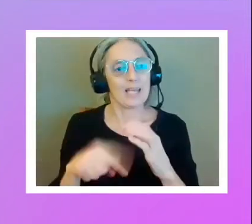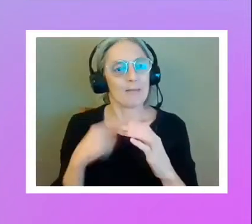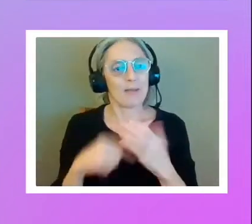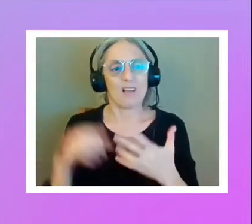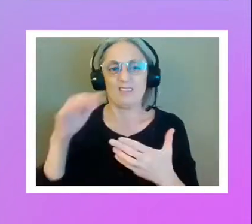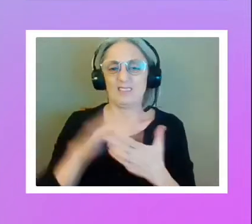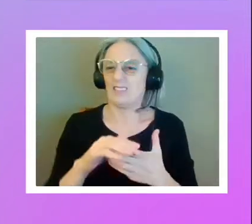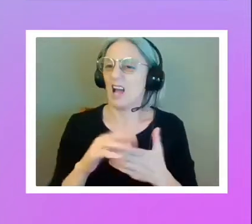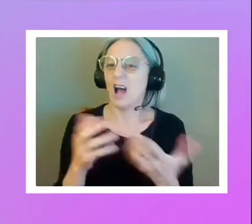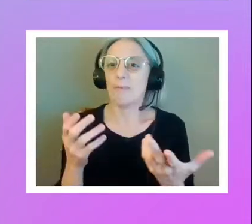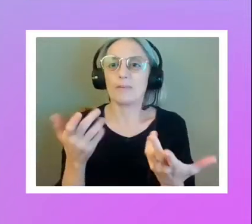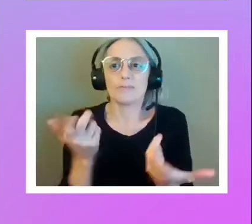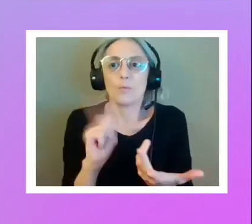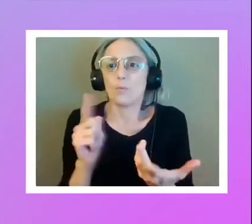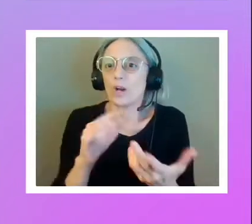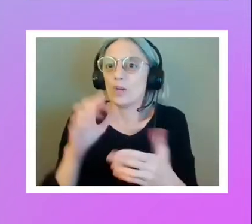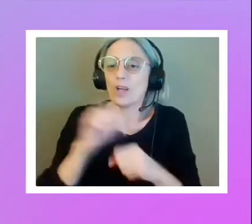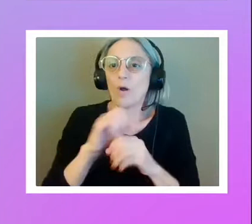B2B audiences.